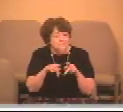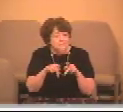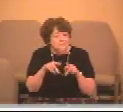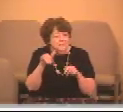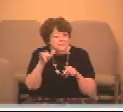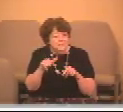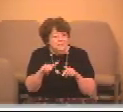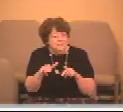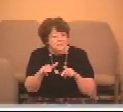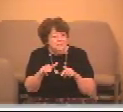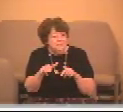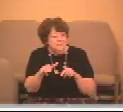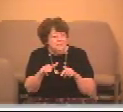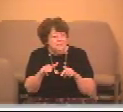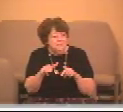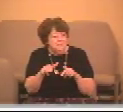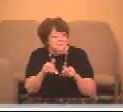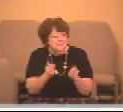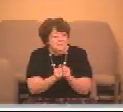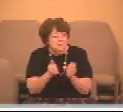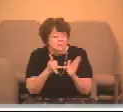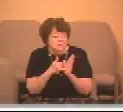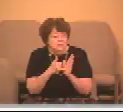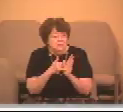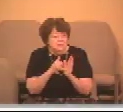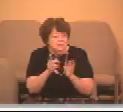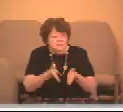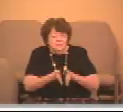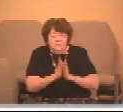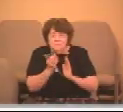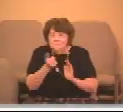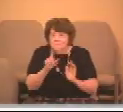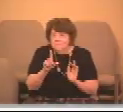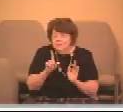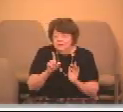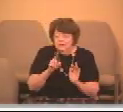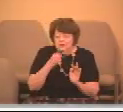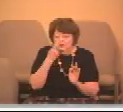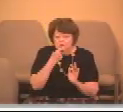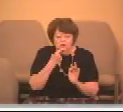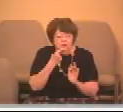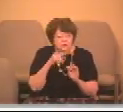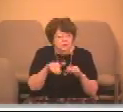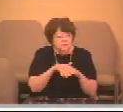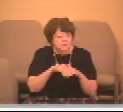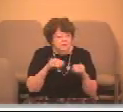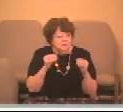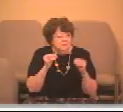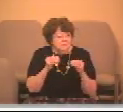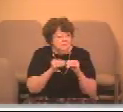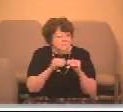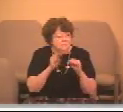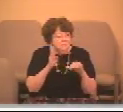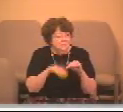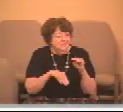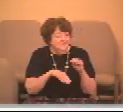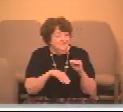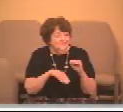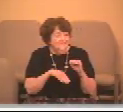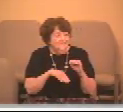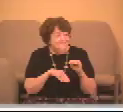stay at it. You ask anybody who have been married more than